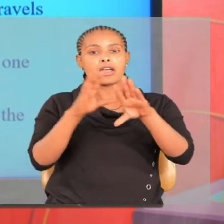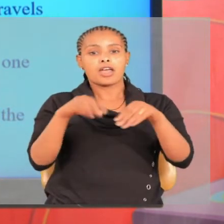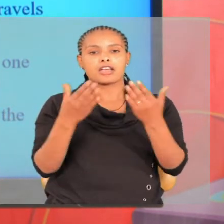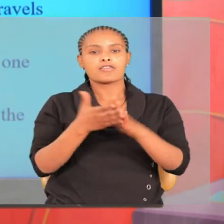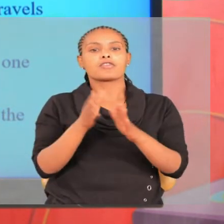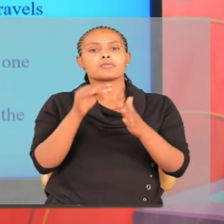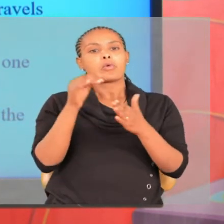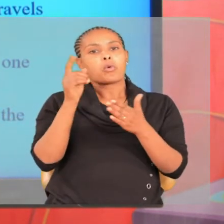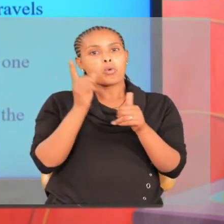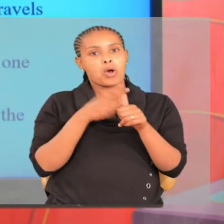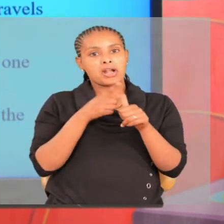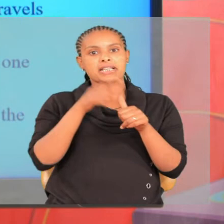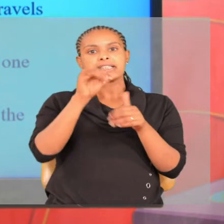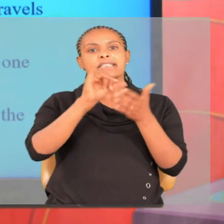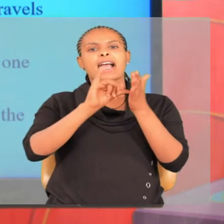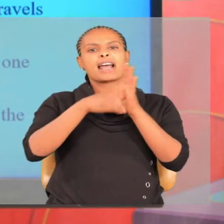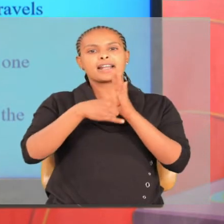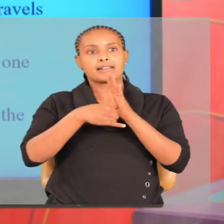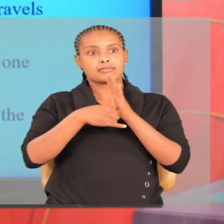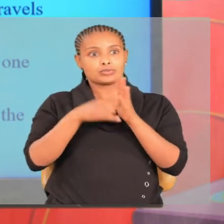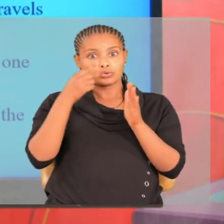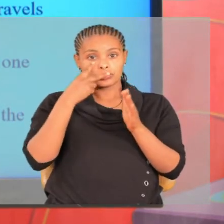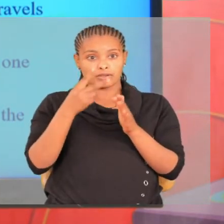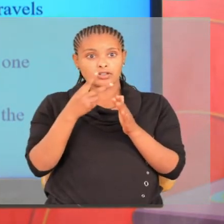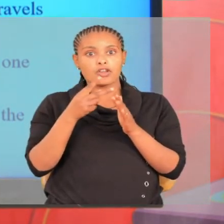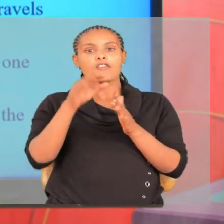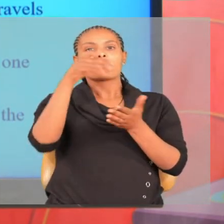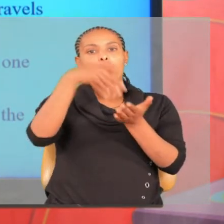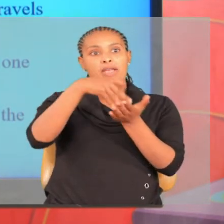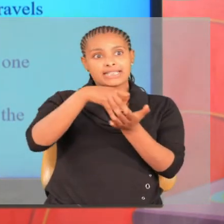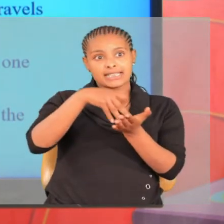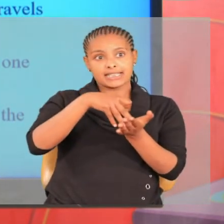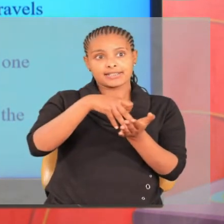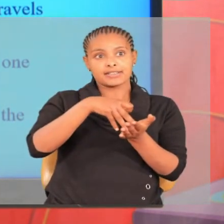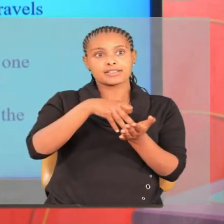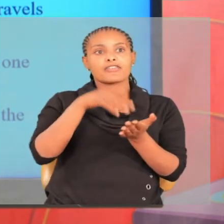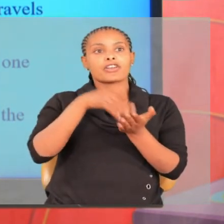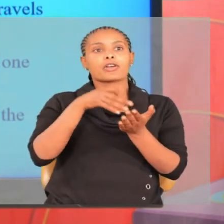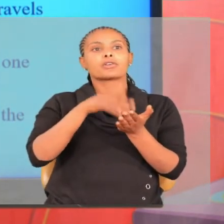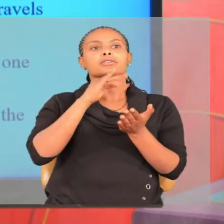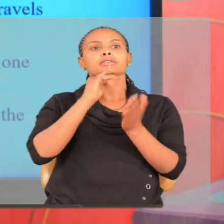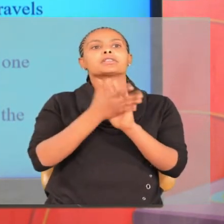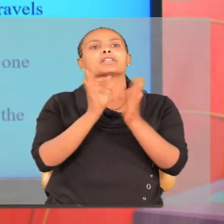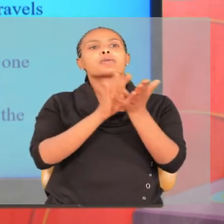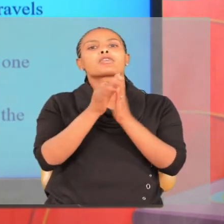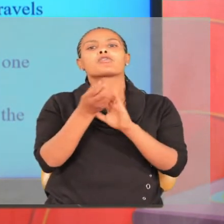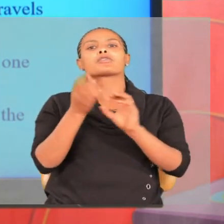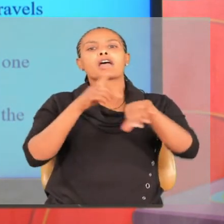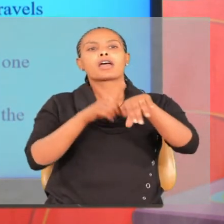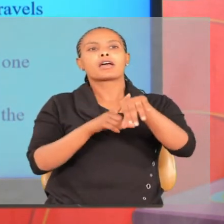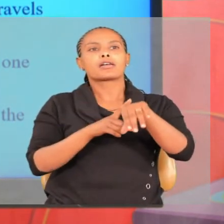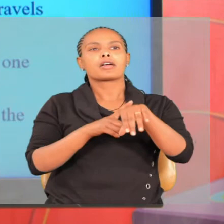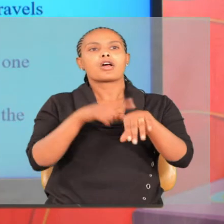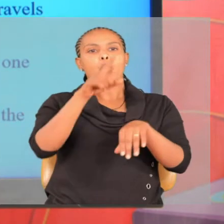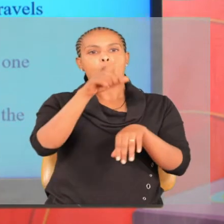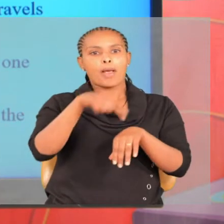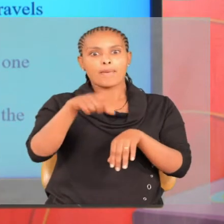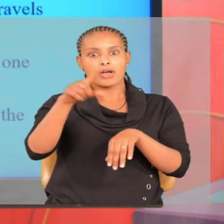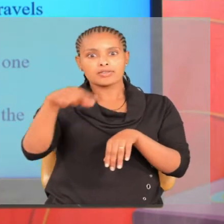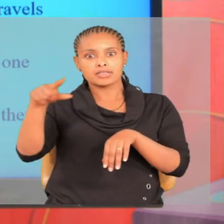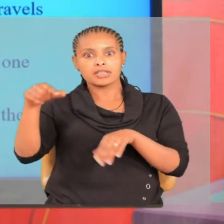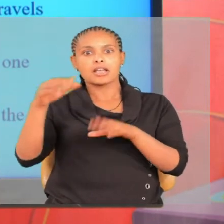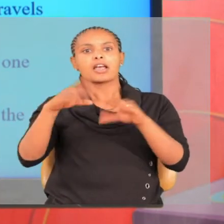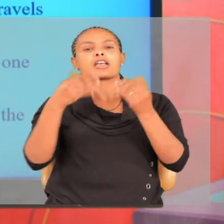point in 1 second. See, frequency is number of times a wave passes a